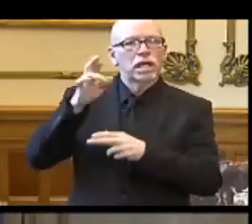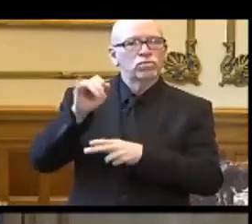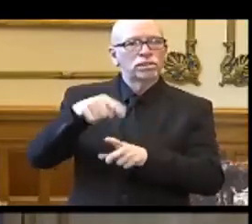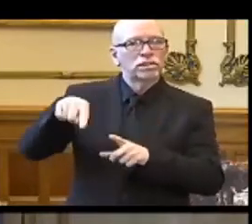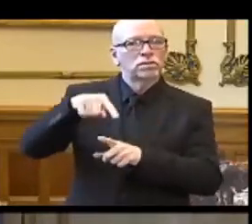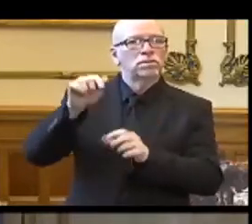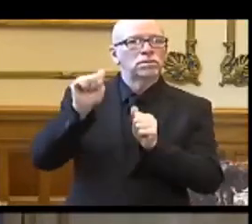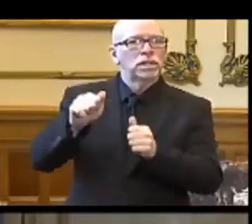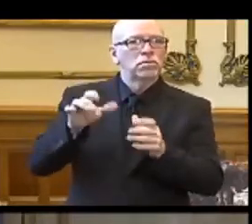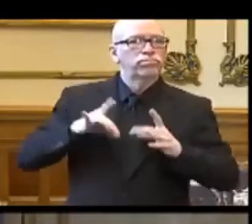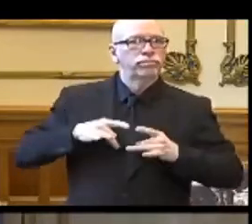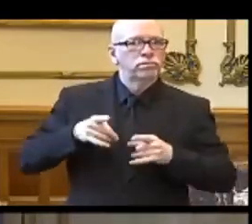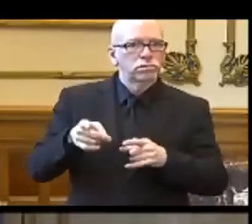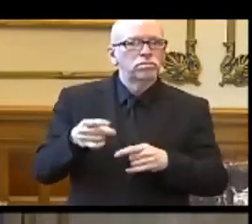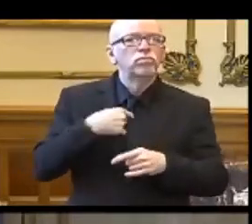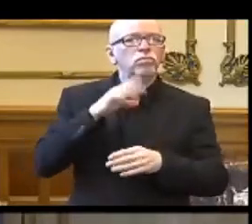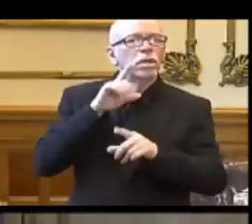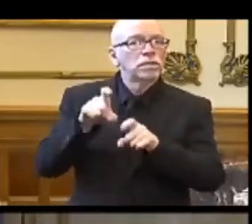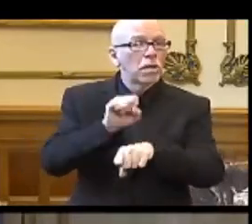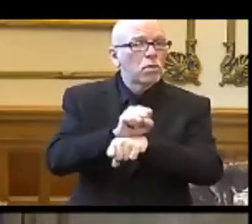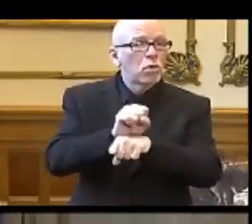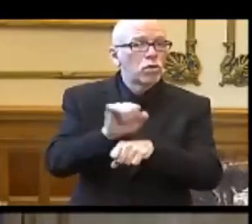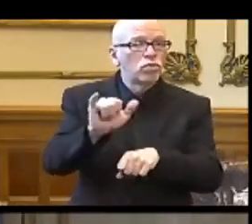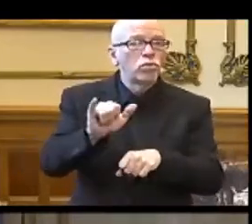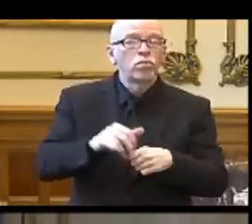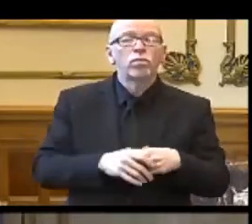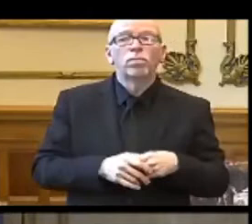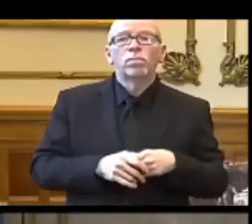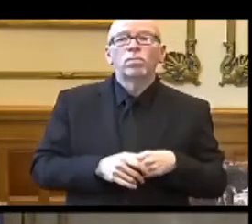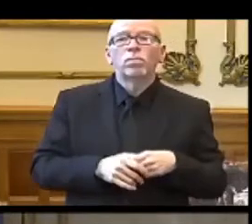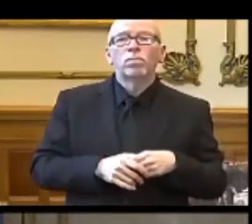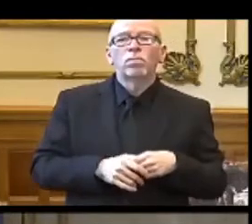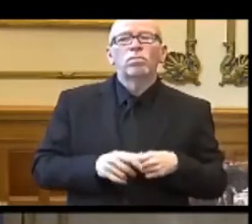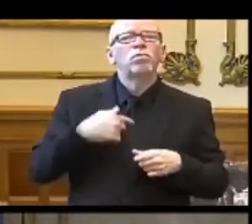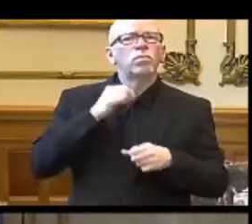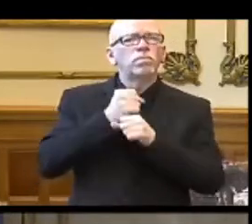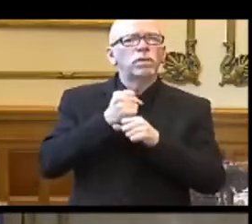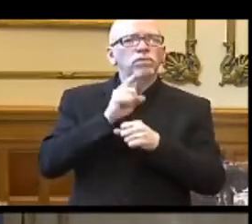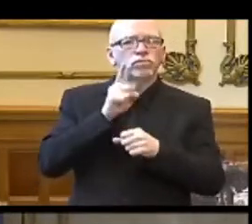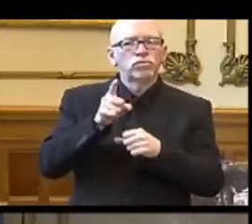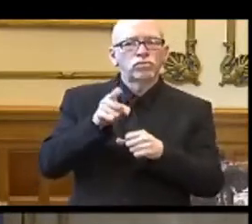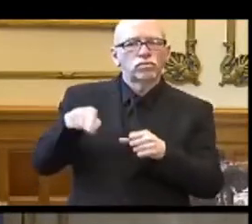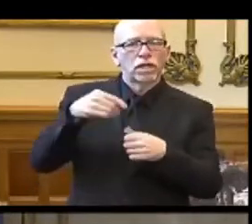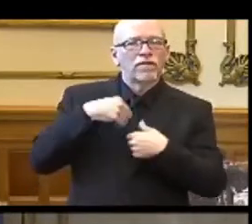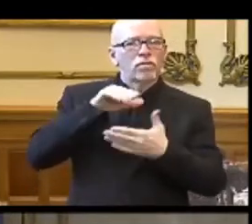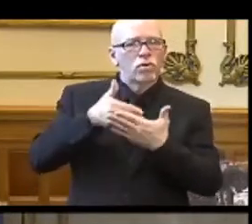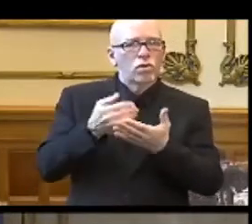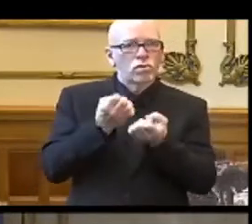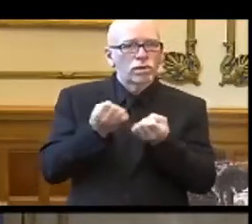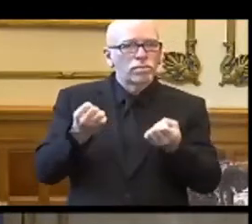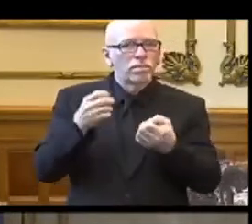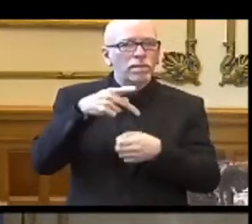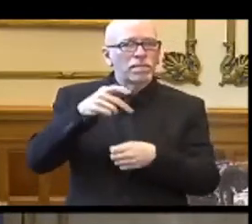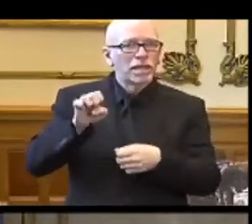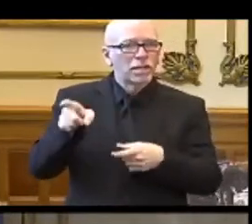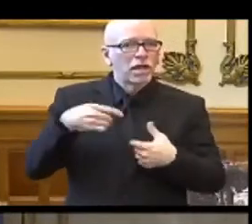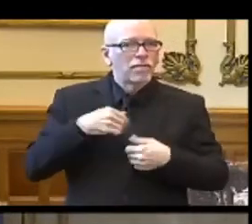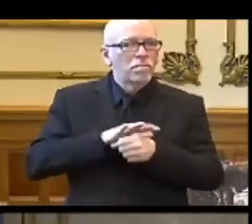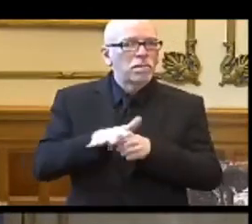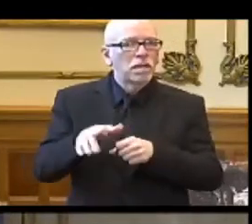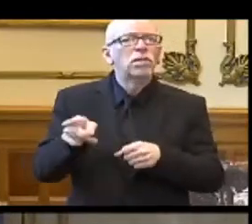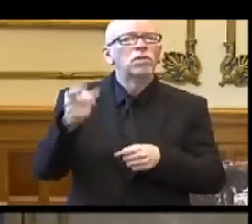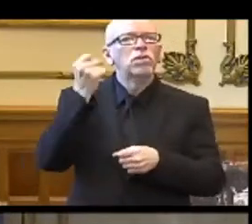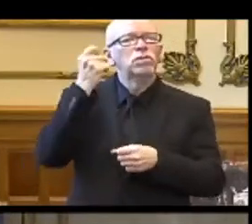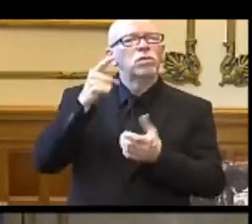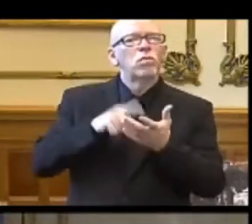the virus. We'll test employees at that time. We make sure that, confirm that they have all the PPE that they need and that they understand what